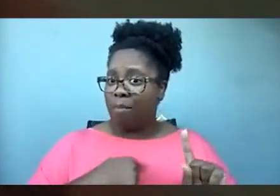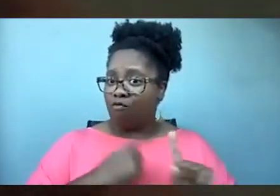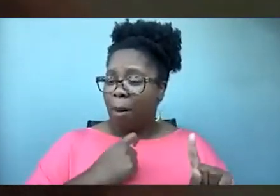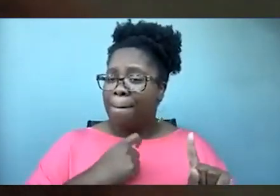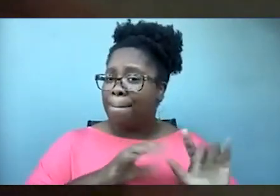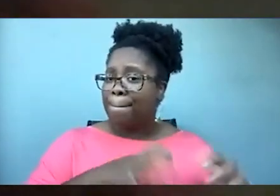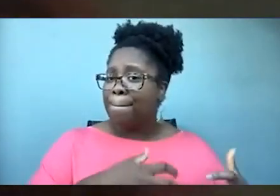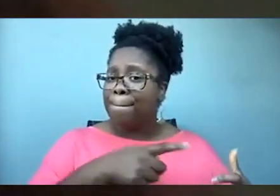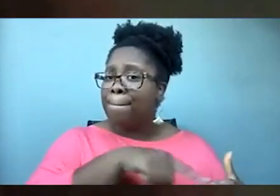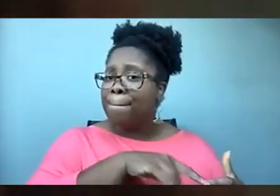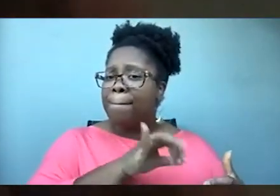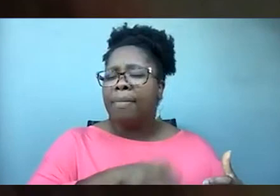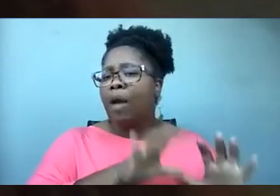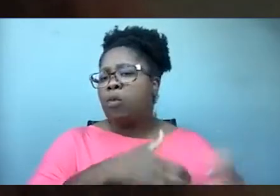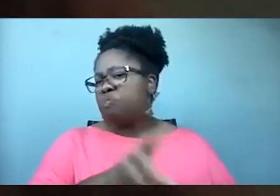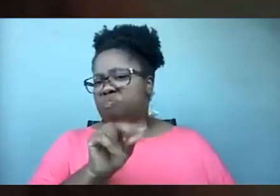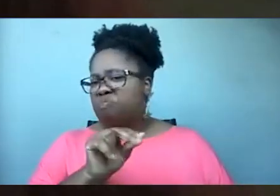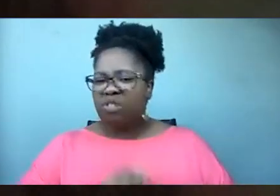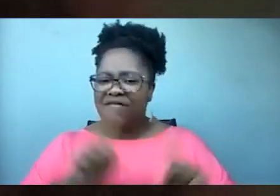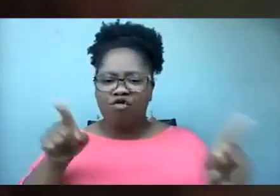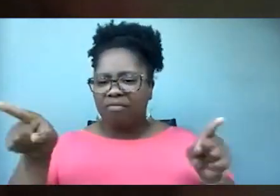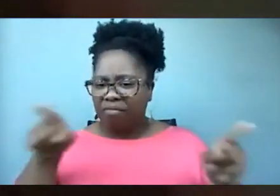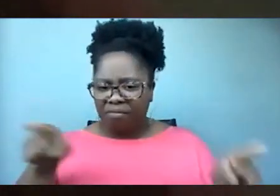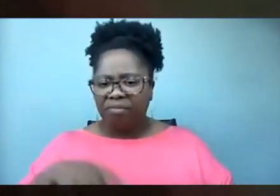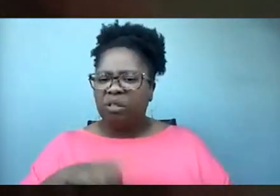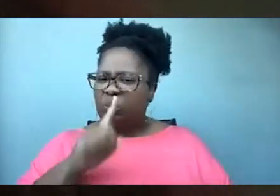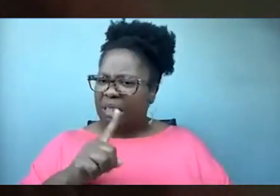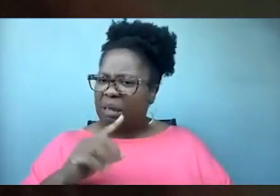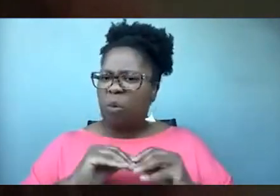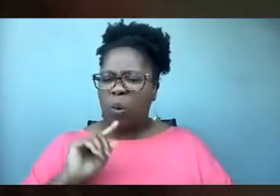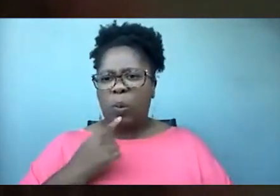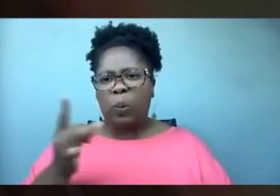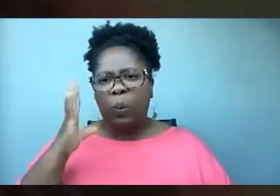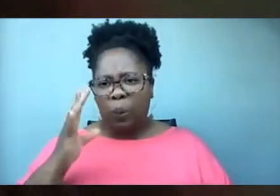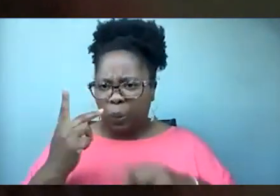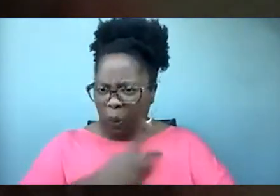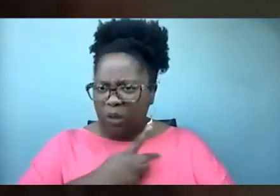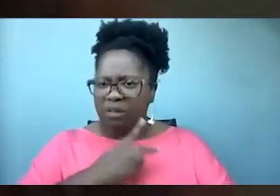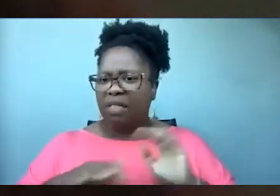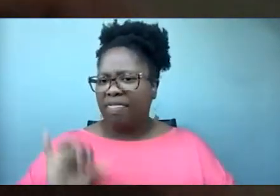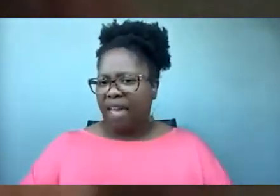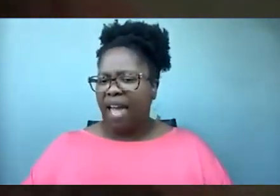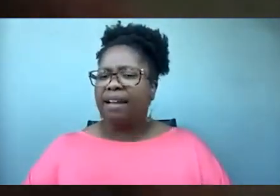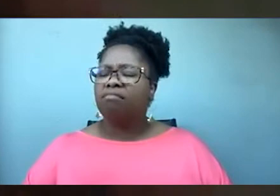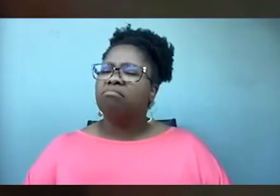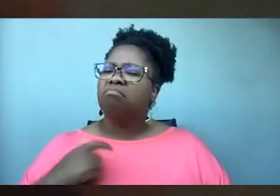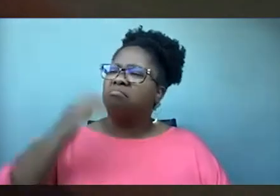that. And then I decided, let's tell this story globally. How is it